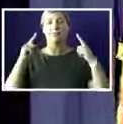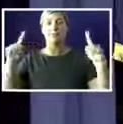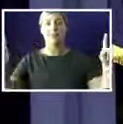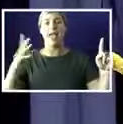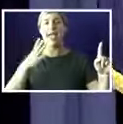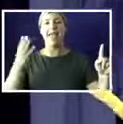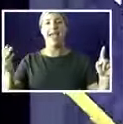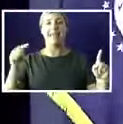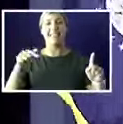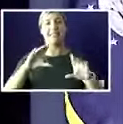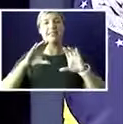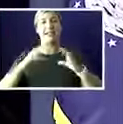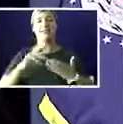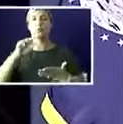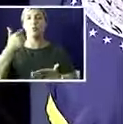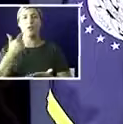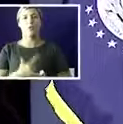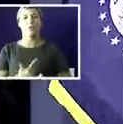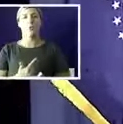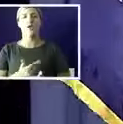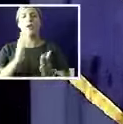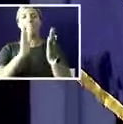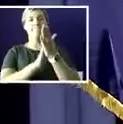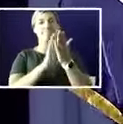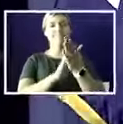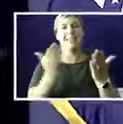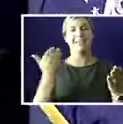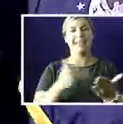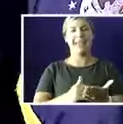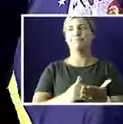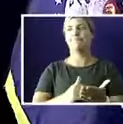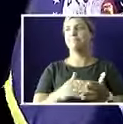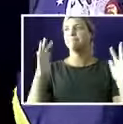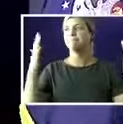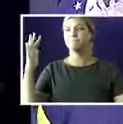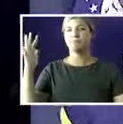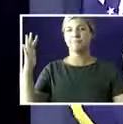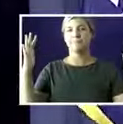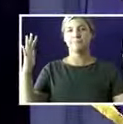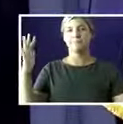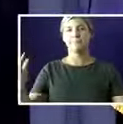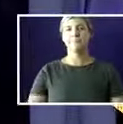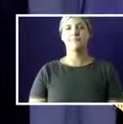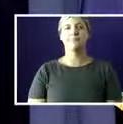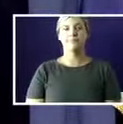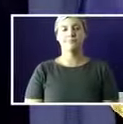of this outstanding class. Let's give them one more round of applause.